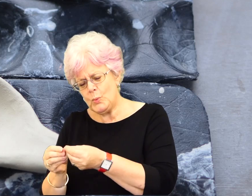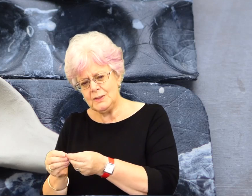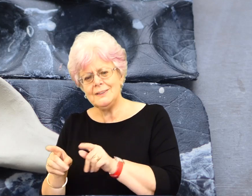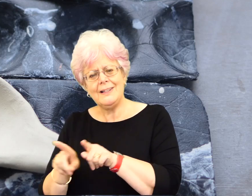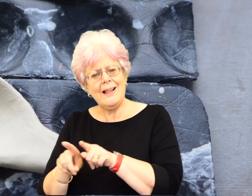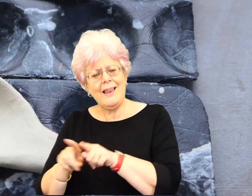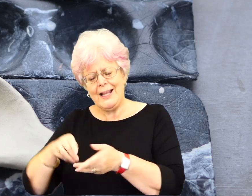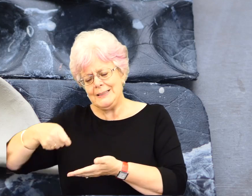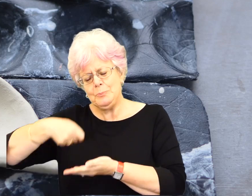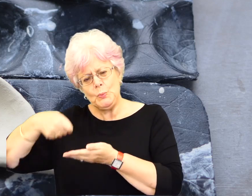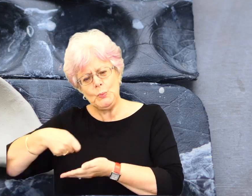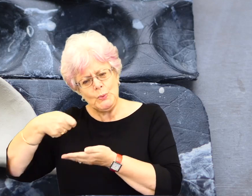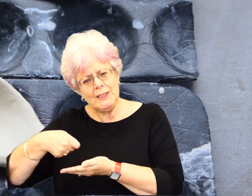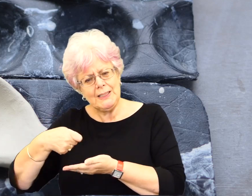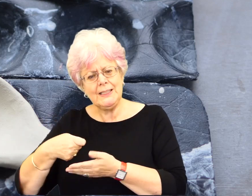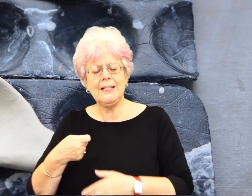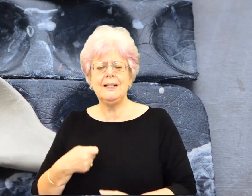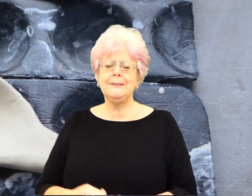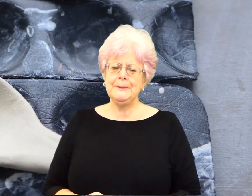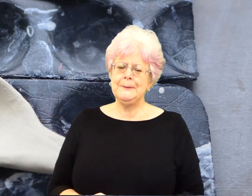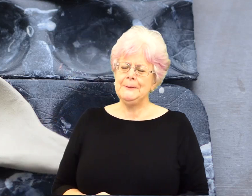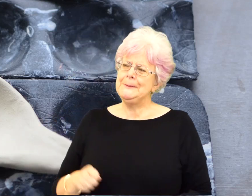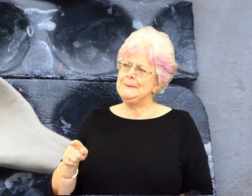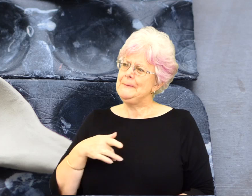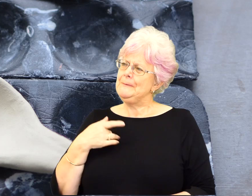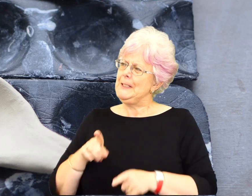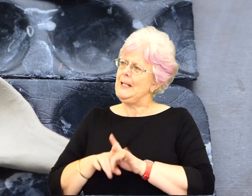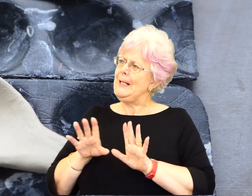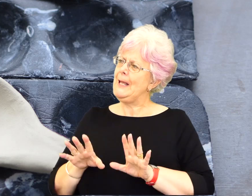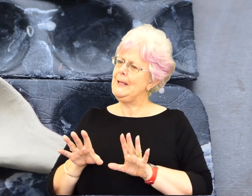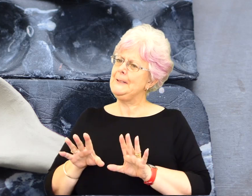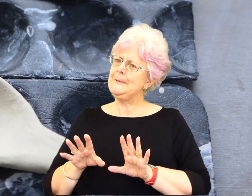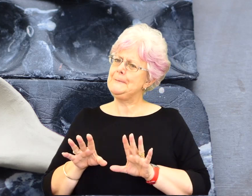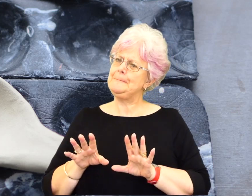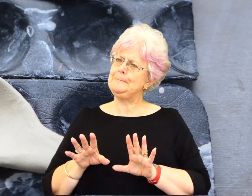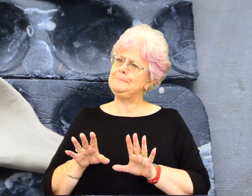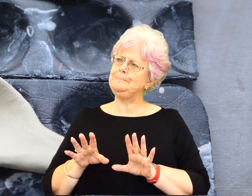like the spoons, they feel very much like